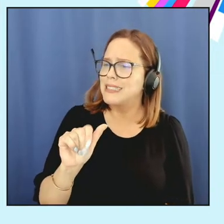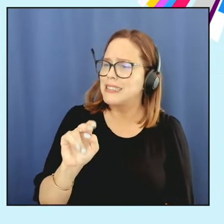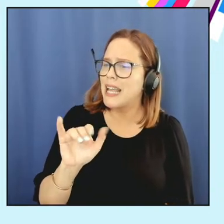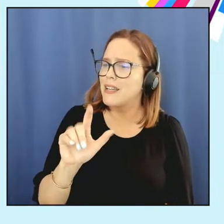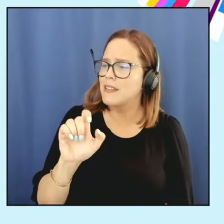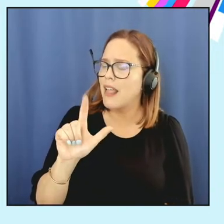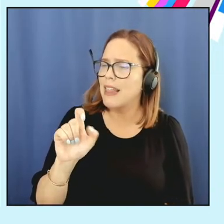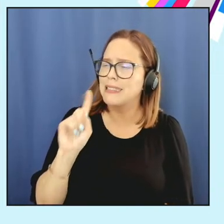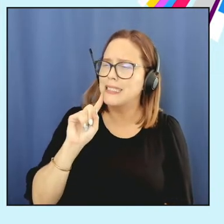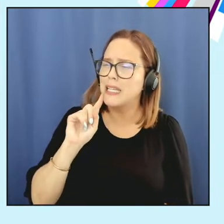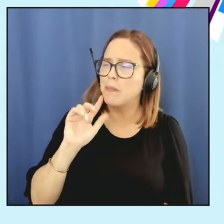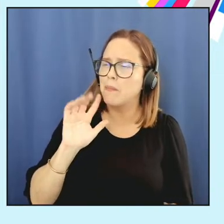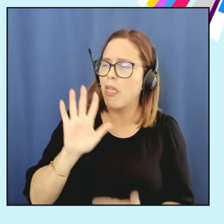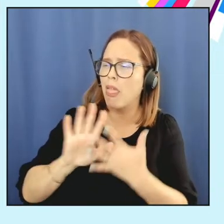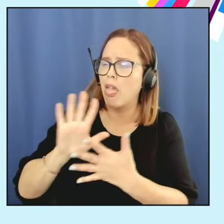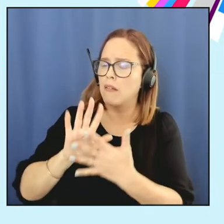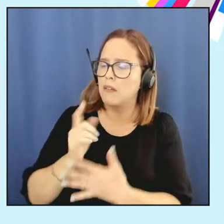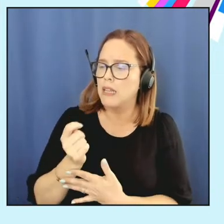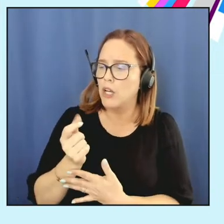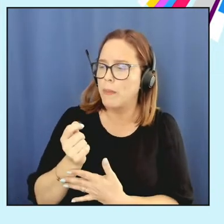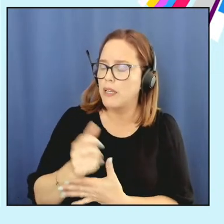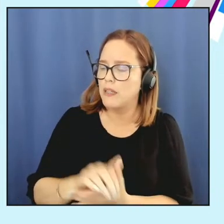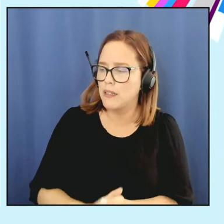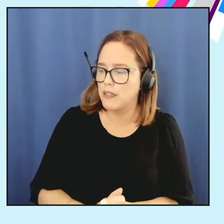bit. We want to...